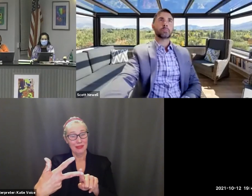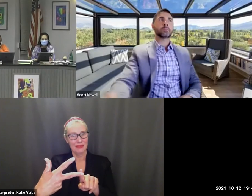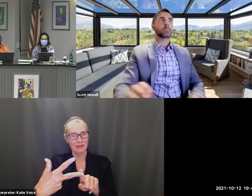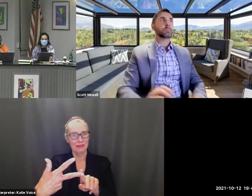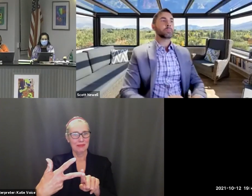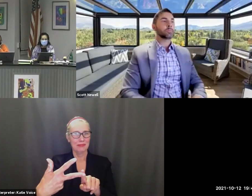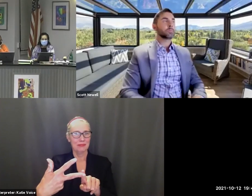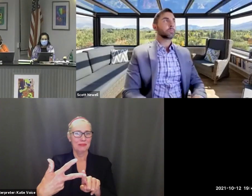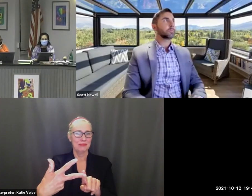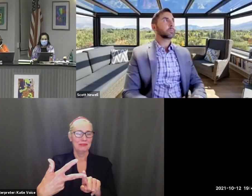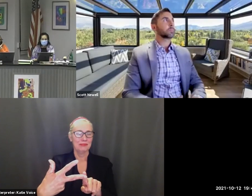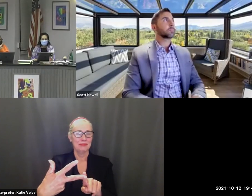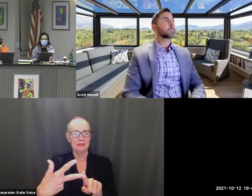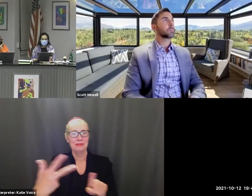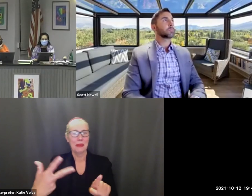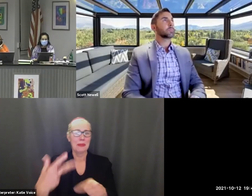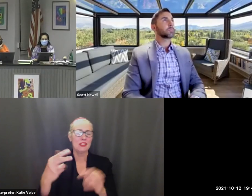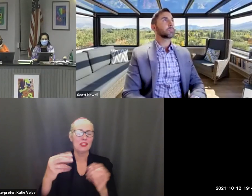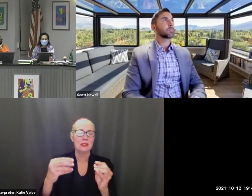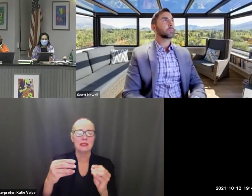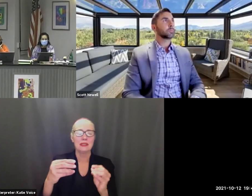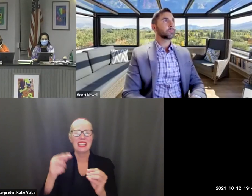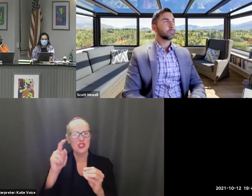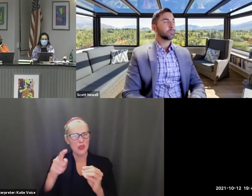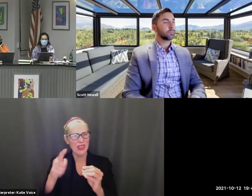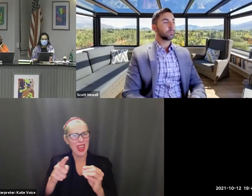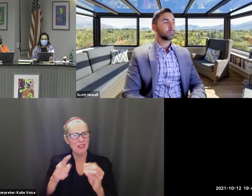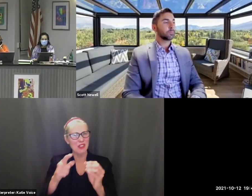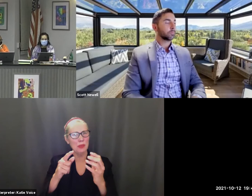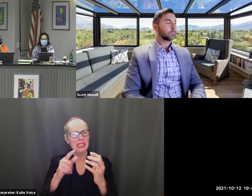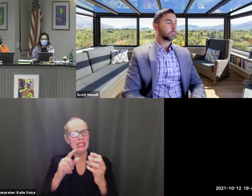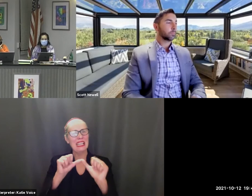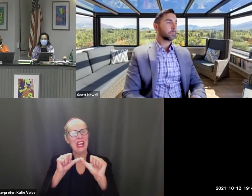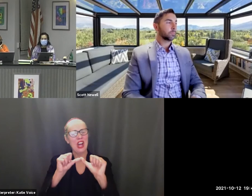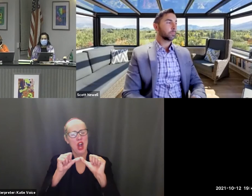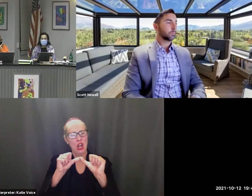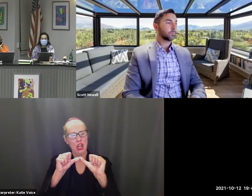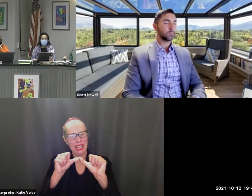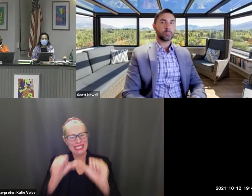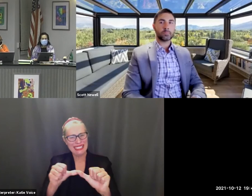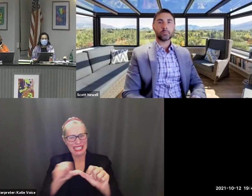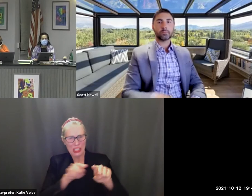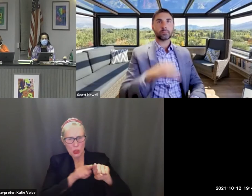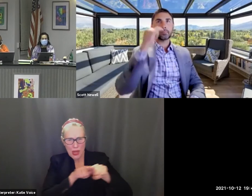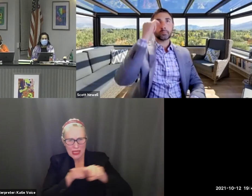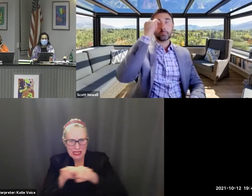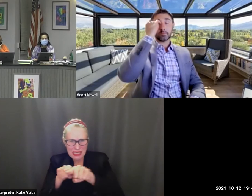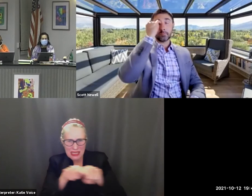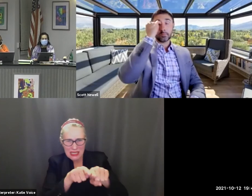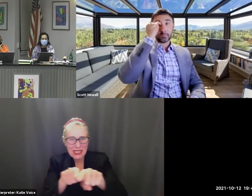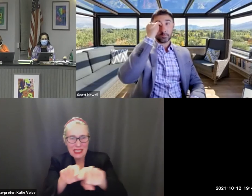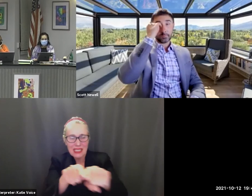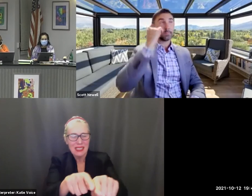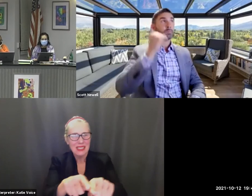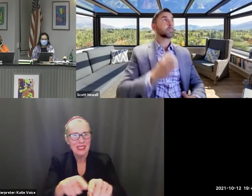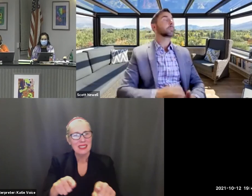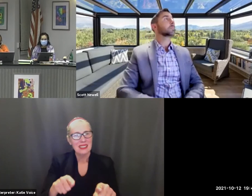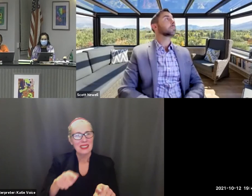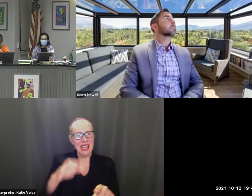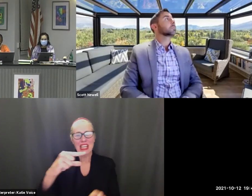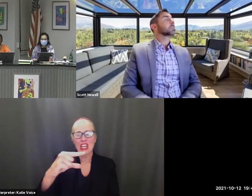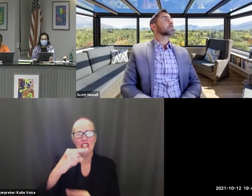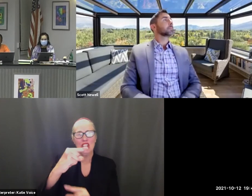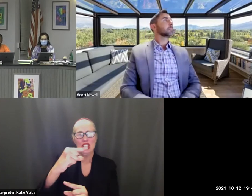geographic like this so contiguous yeah contiguous i i just i'm trying to unders get my head around the fact that you know one